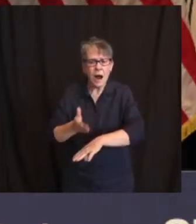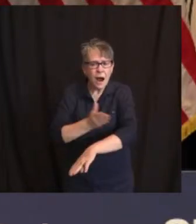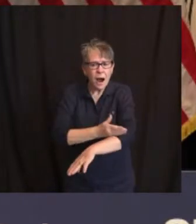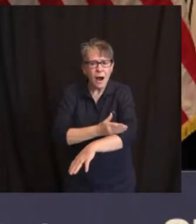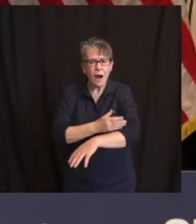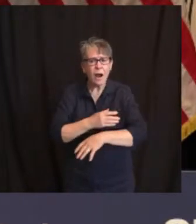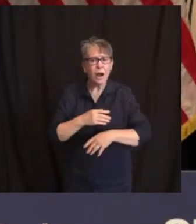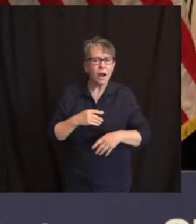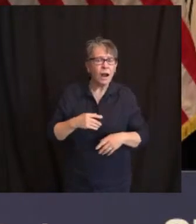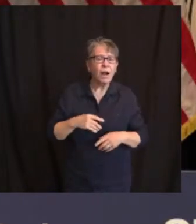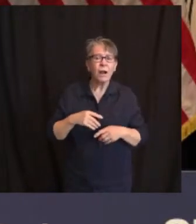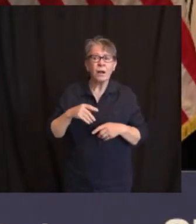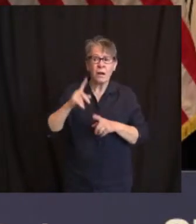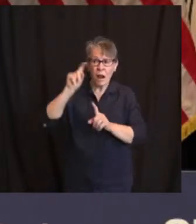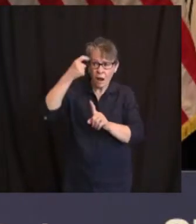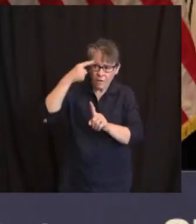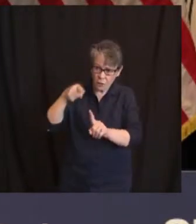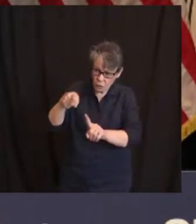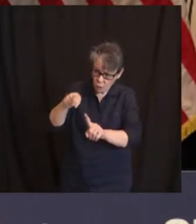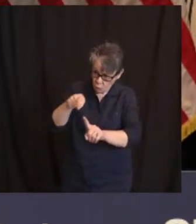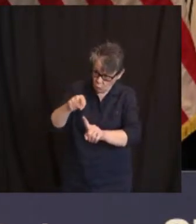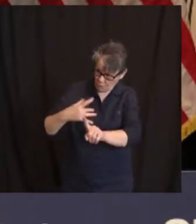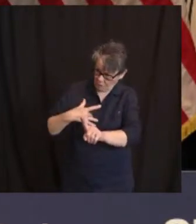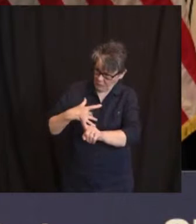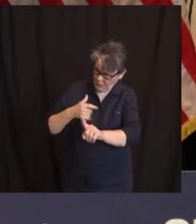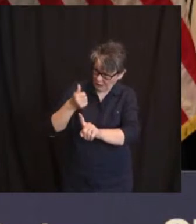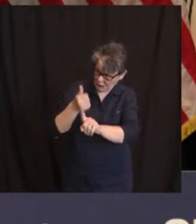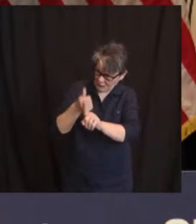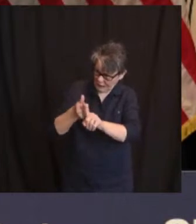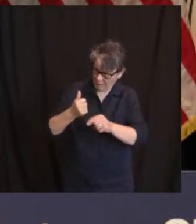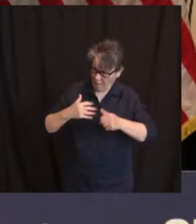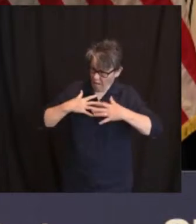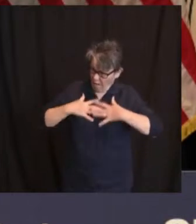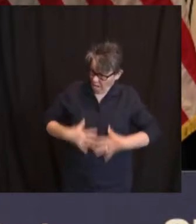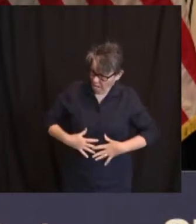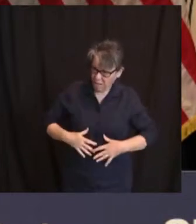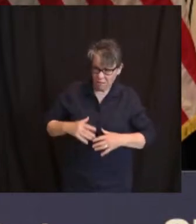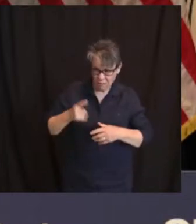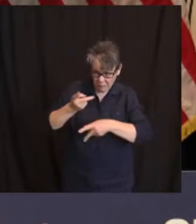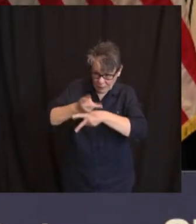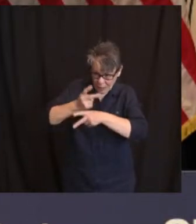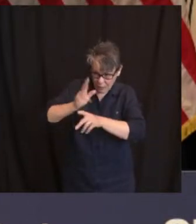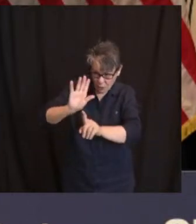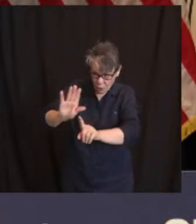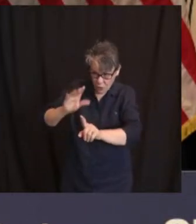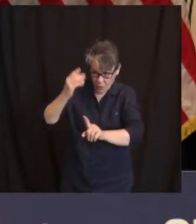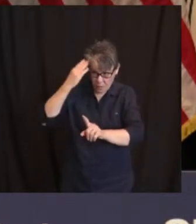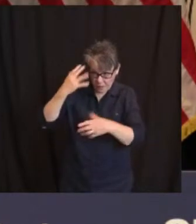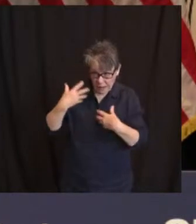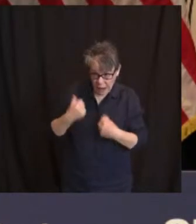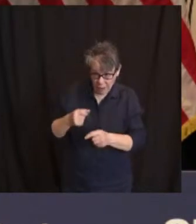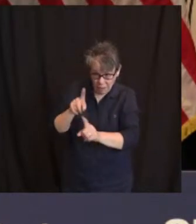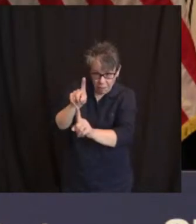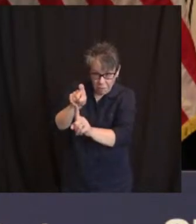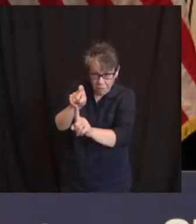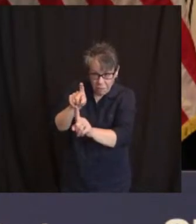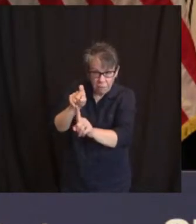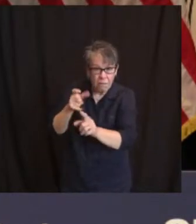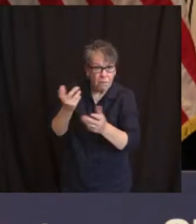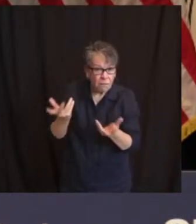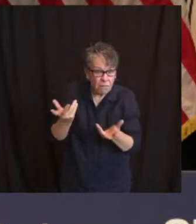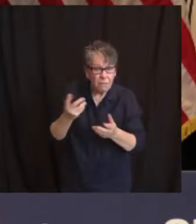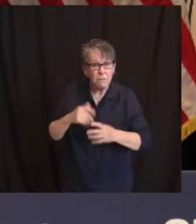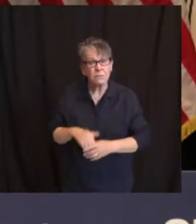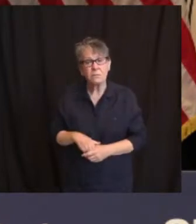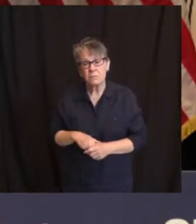long-term care facility dies of COVID in the hospital, the death is counted as a hospital death. One state senator is